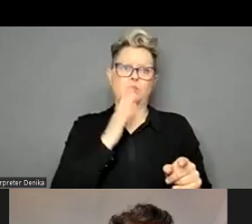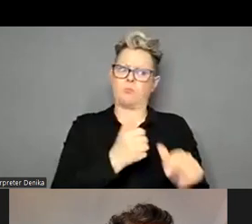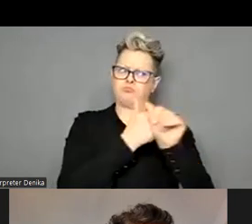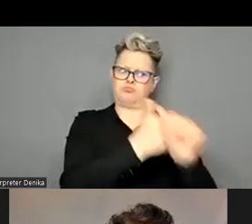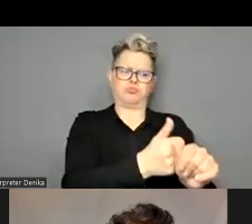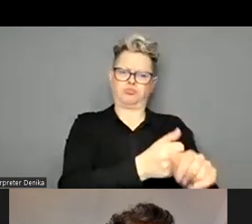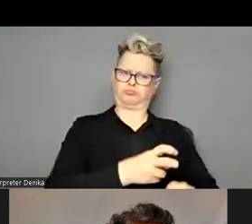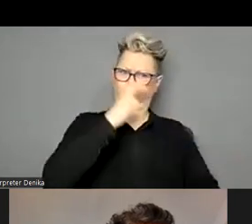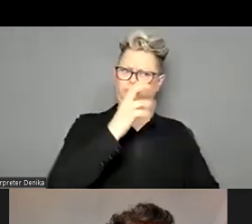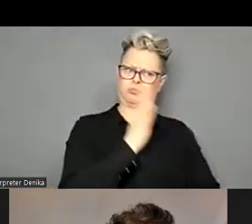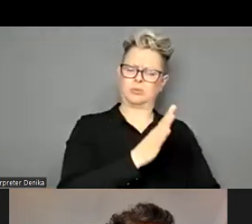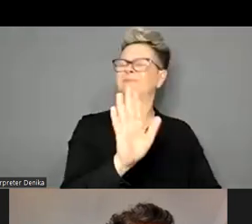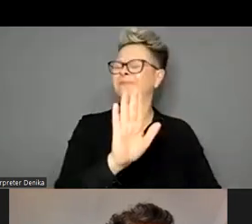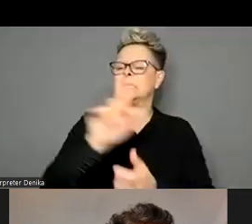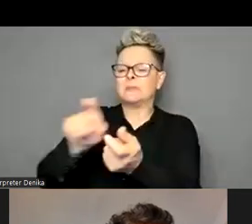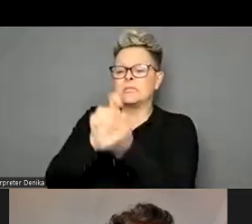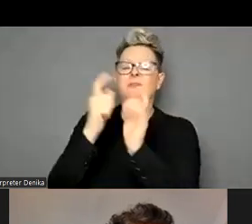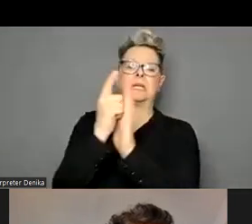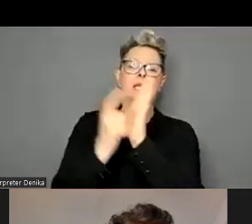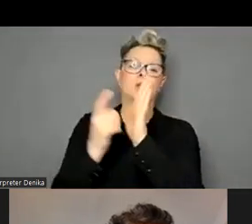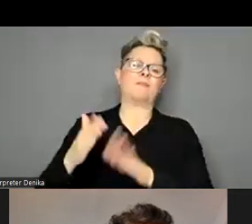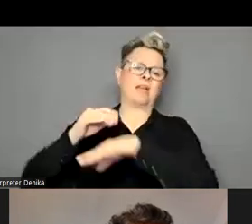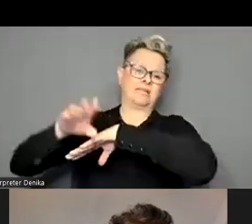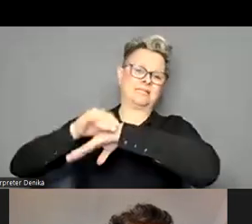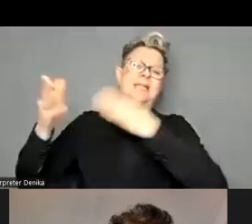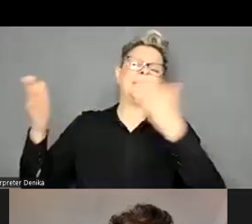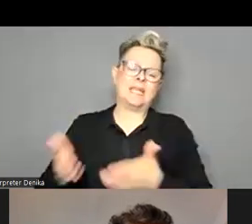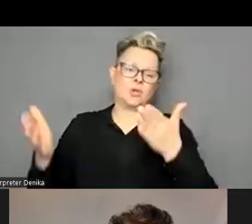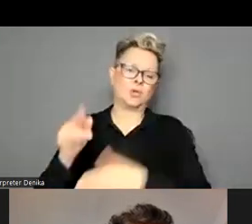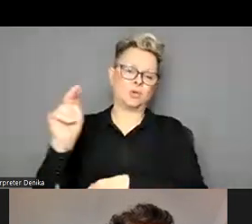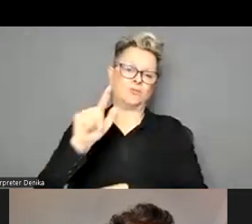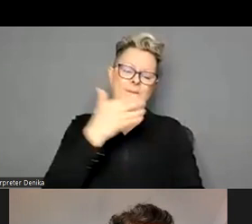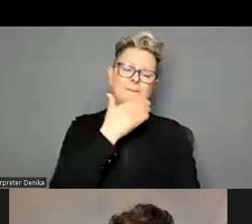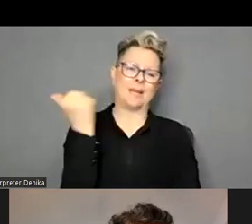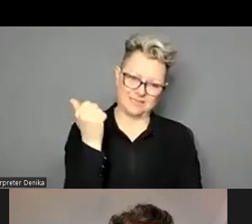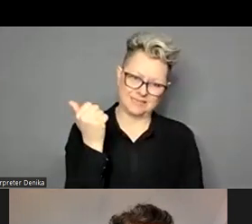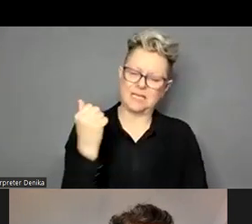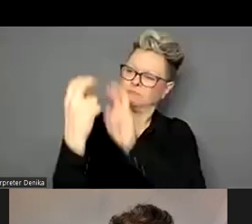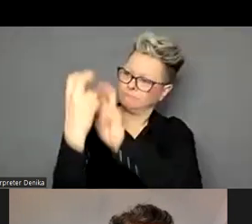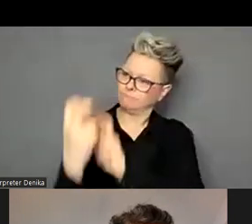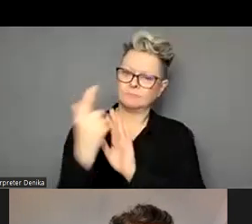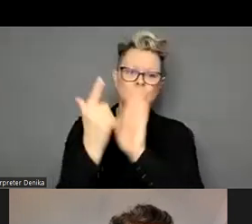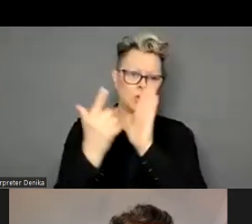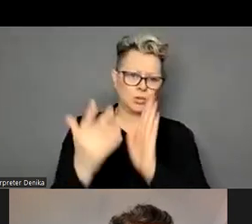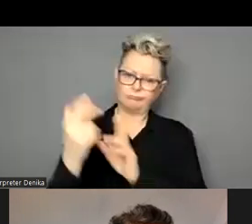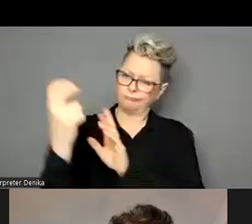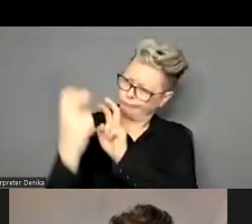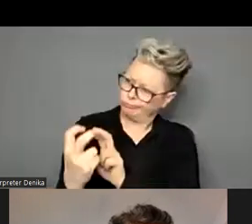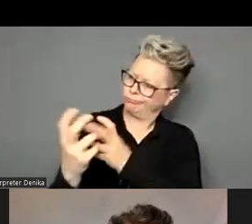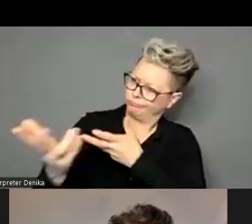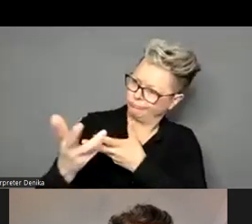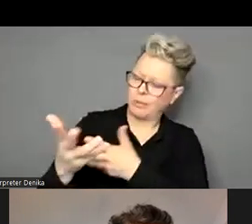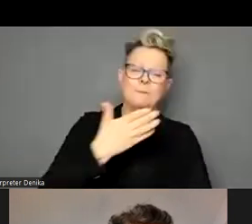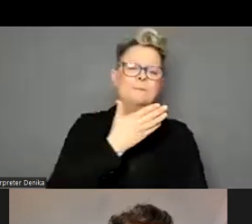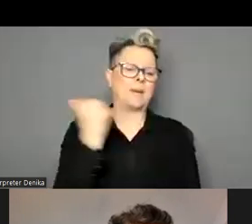specific legal advice in Newfoundland is really the best way. again, I guess I would also mention too, like, if you're using